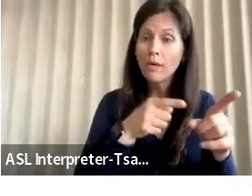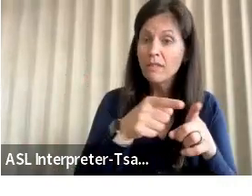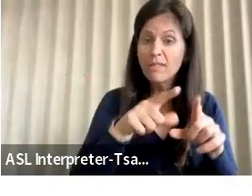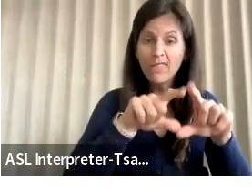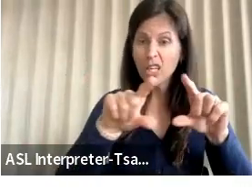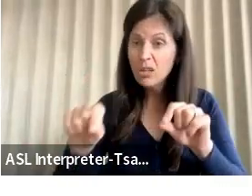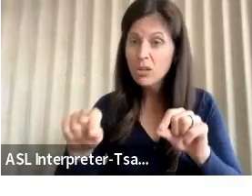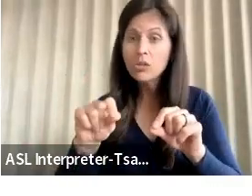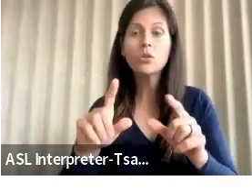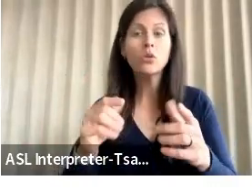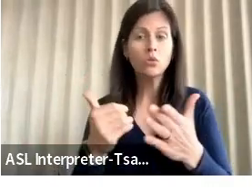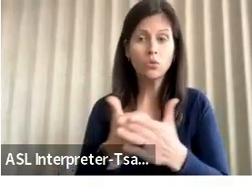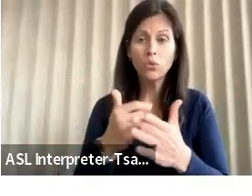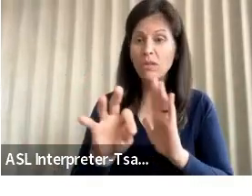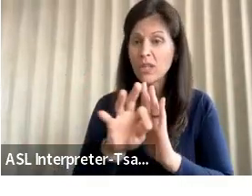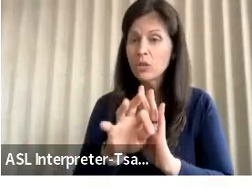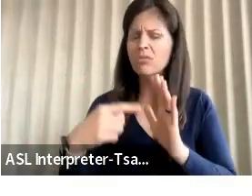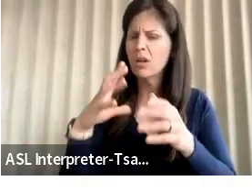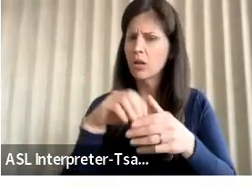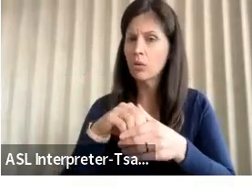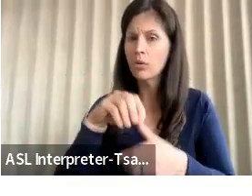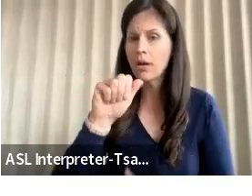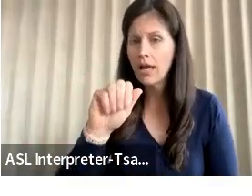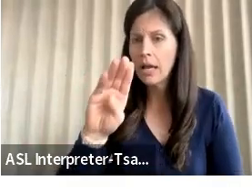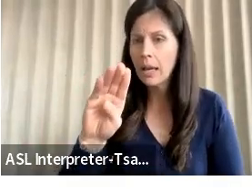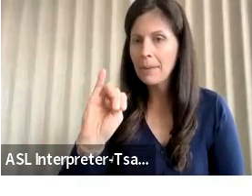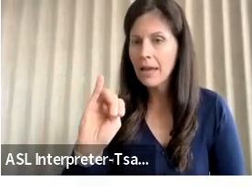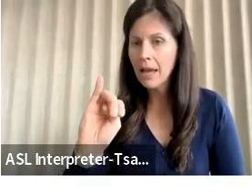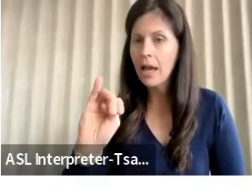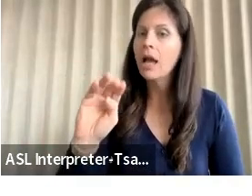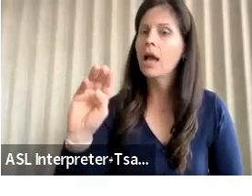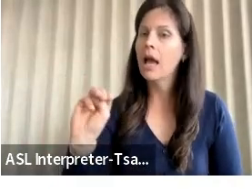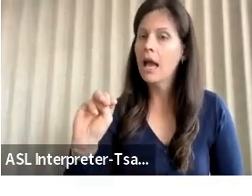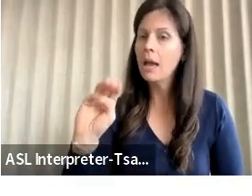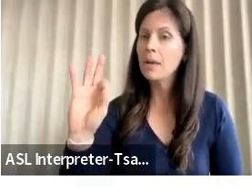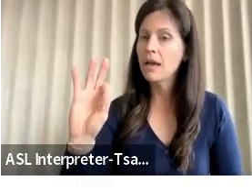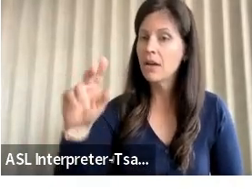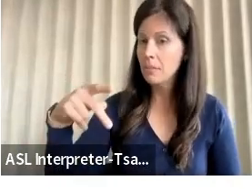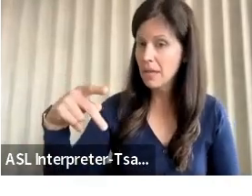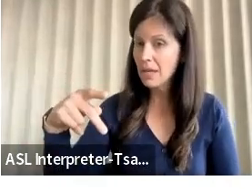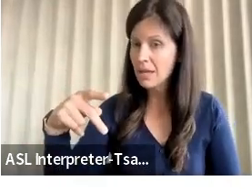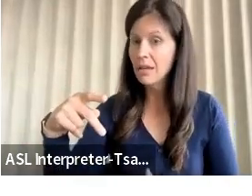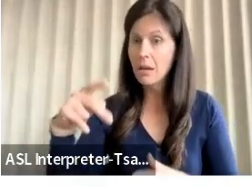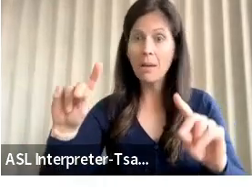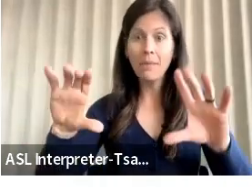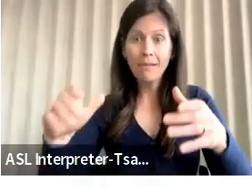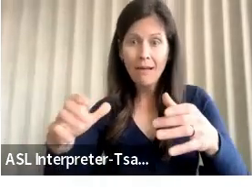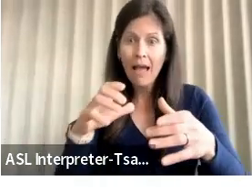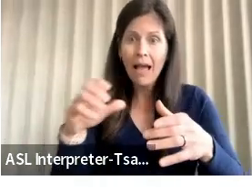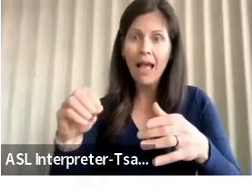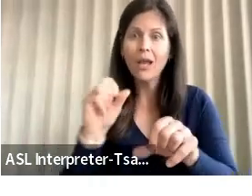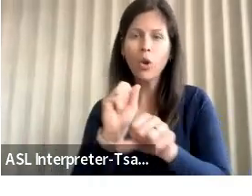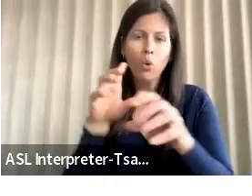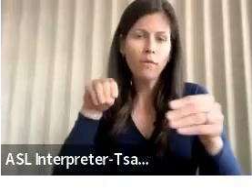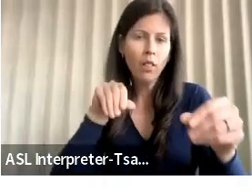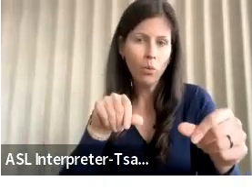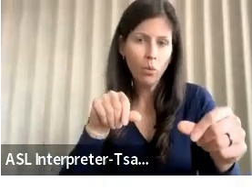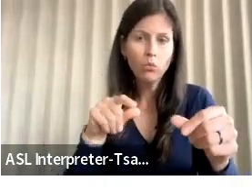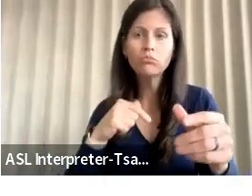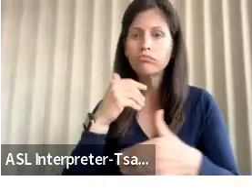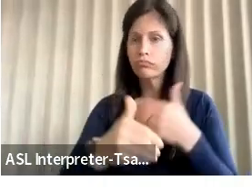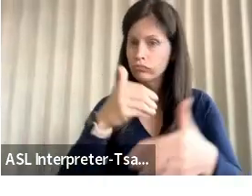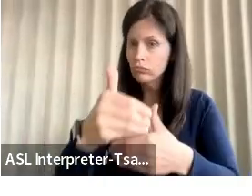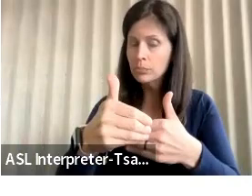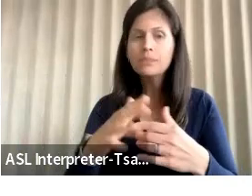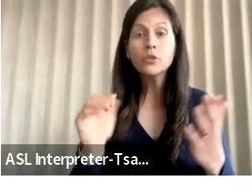the inclusion of the ABI-MFP populations in the workflow, but no new